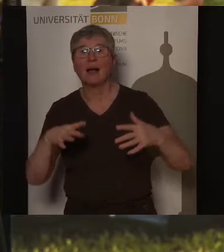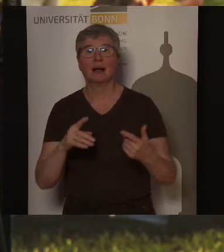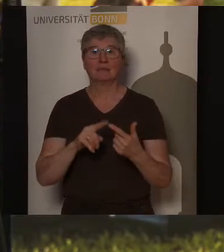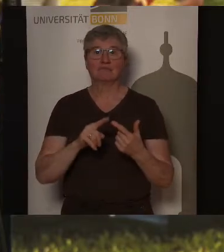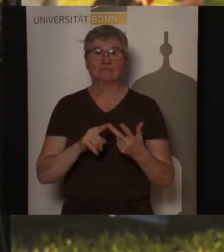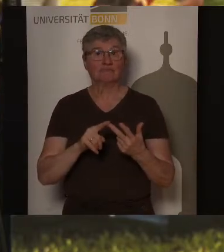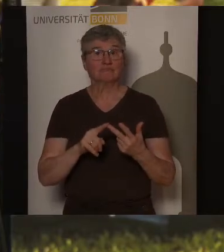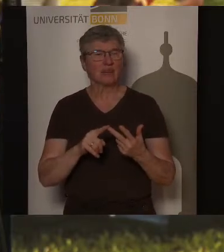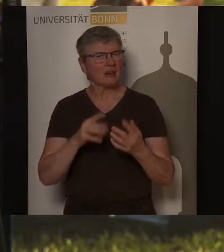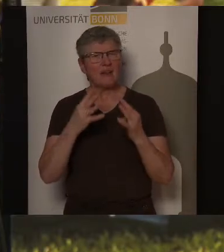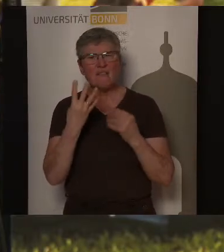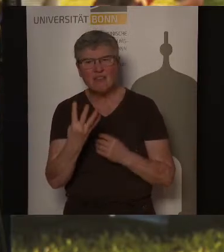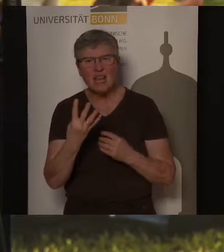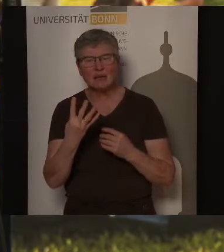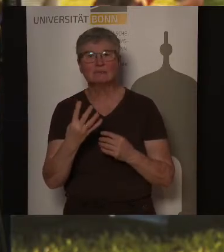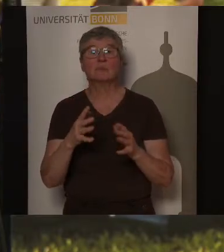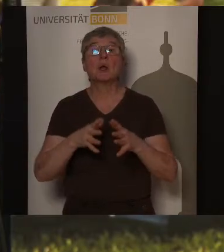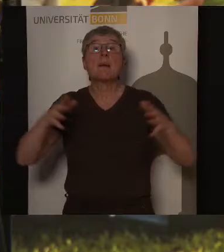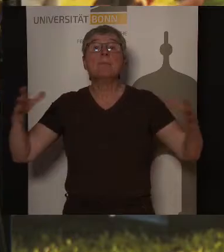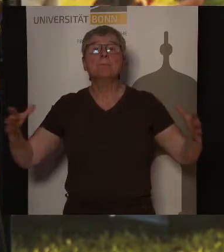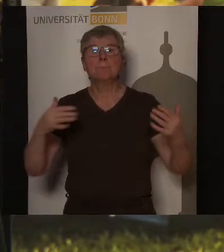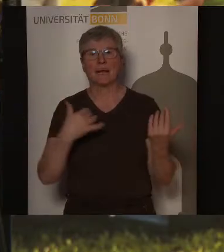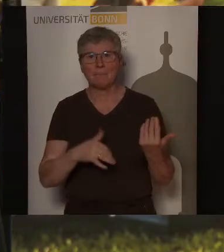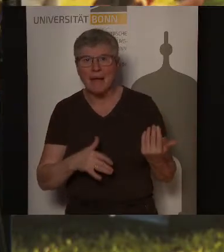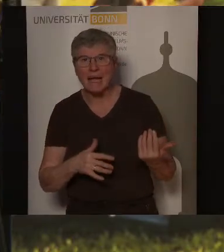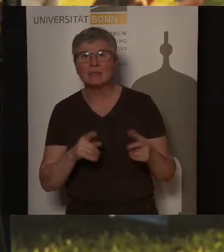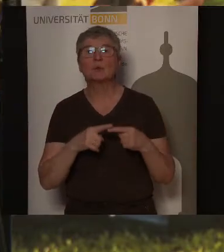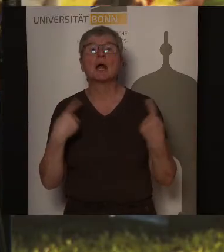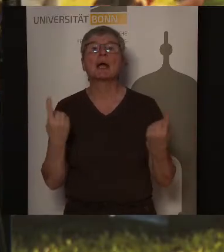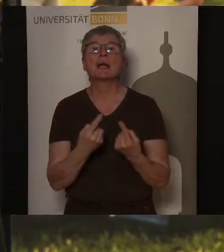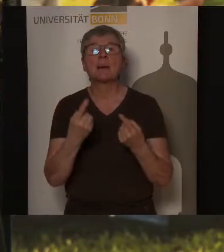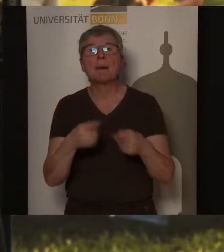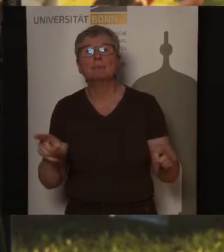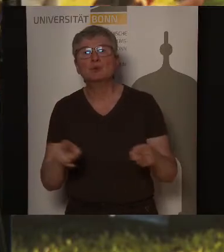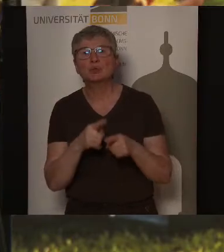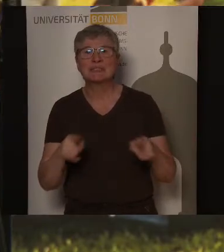choirs, we also have an orchestra, a big band,